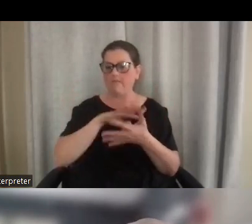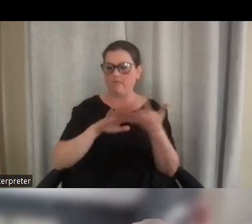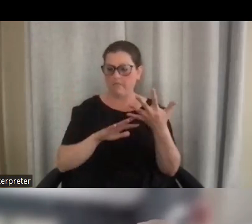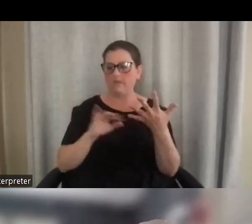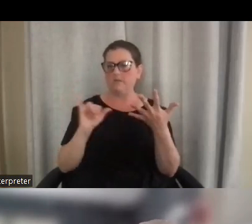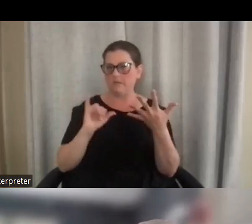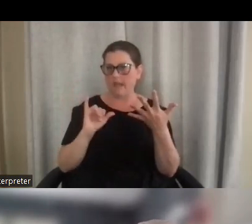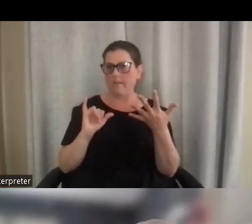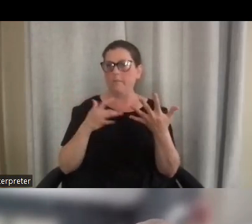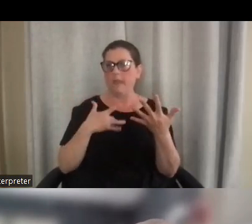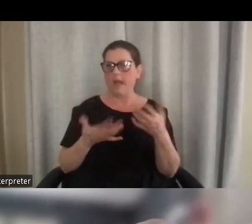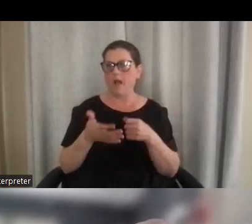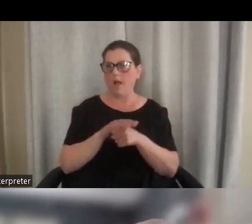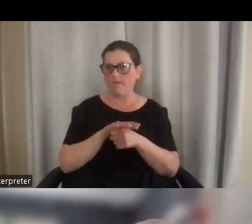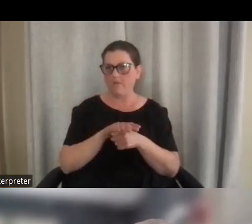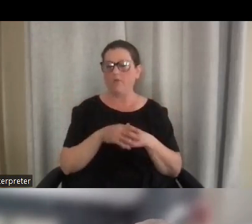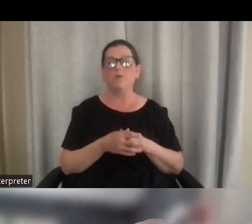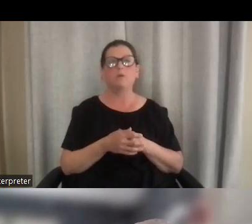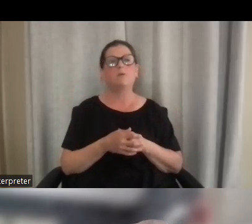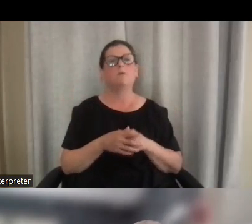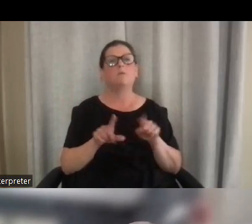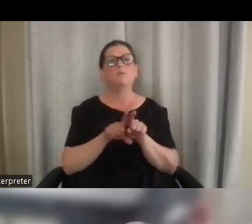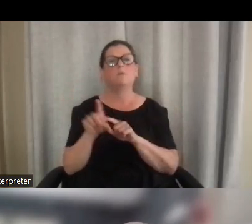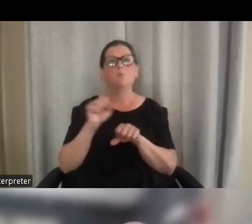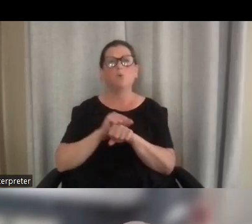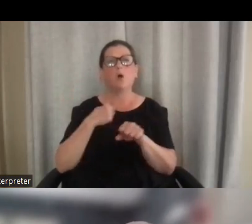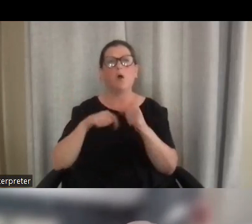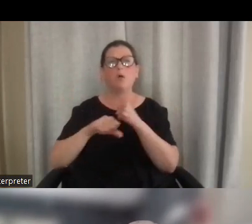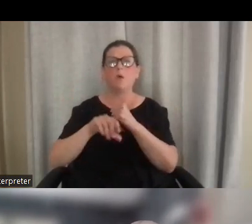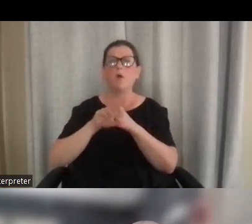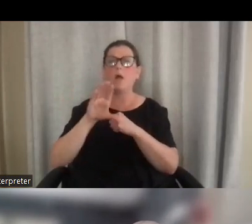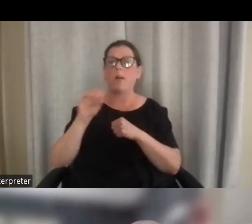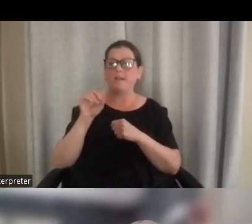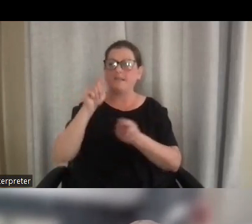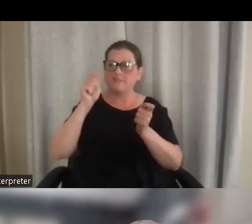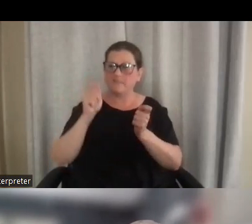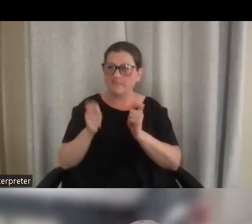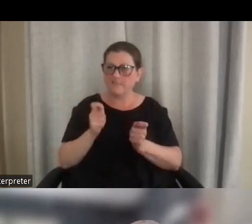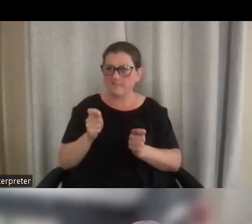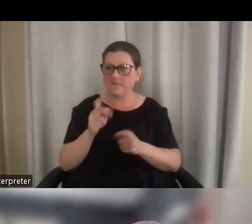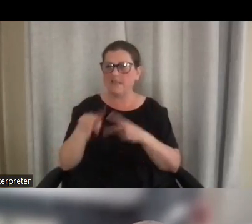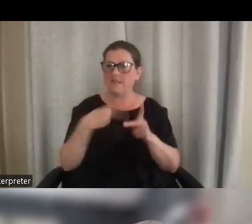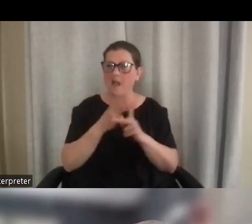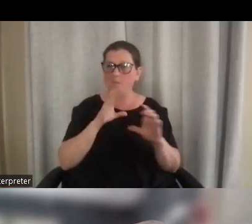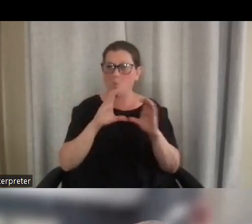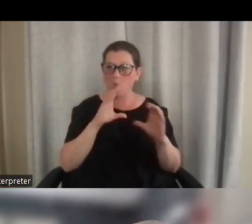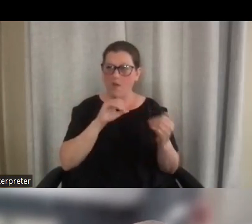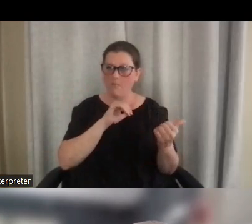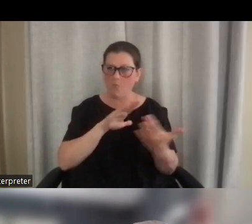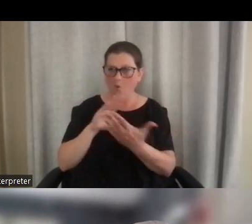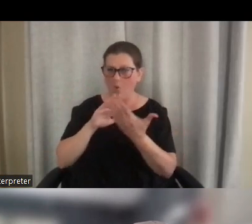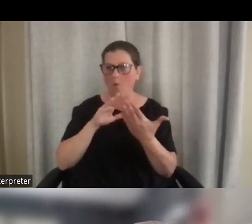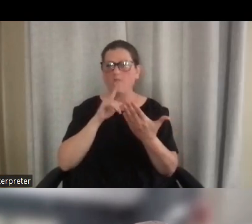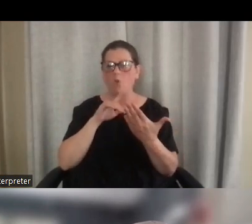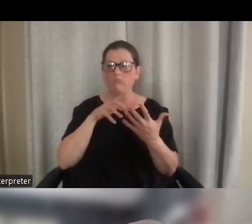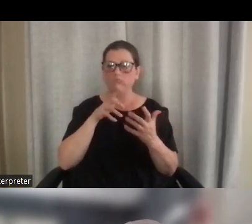well. And then working with our marketing company, again, tailoring the types of communication channels to our primary